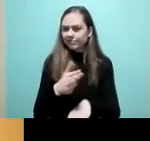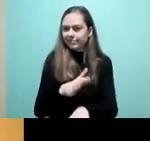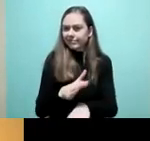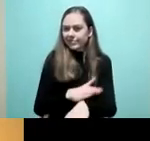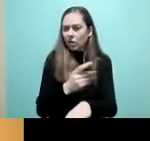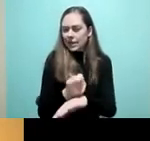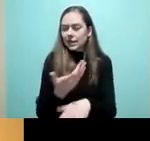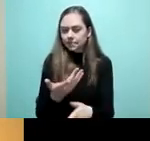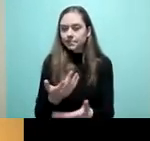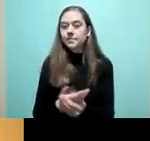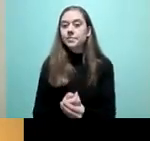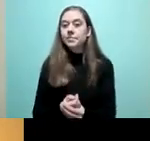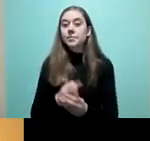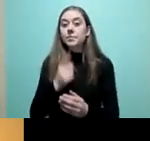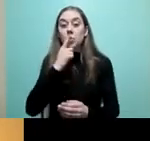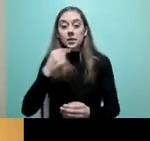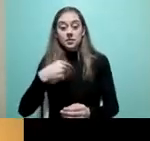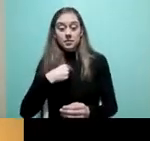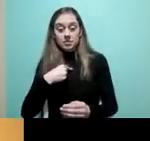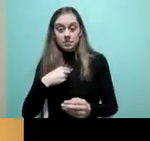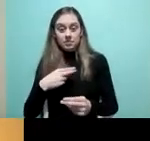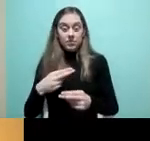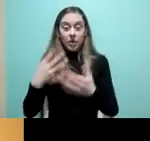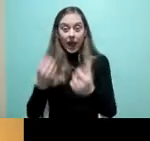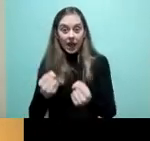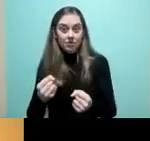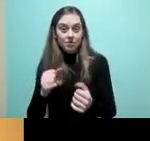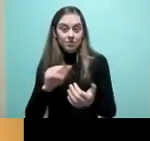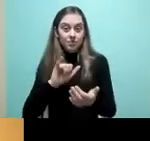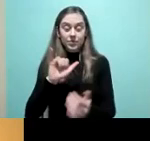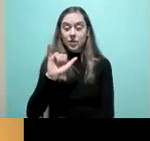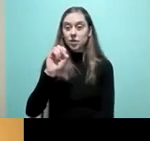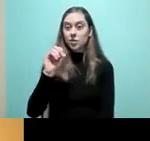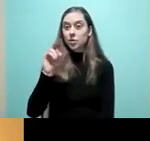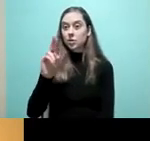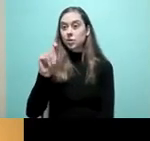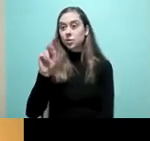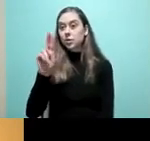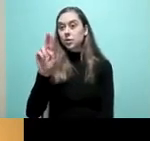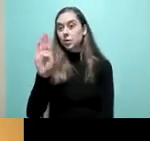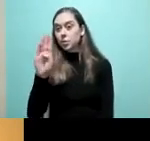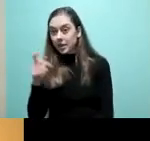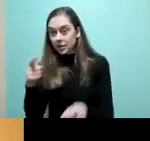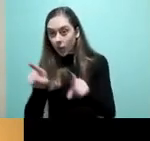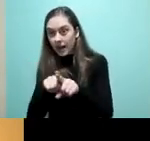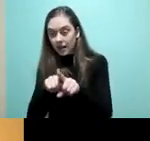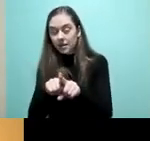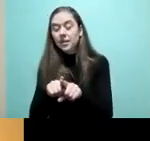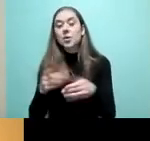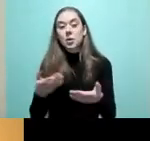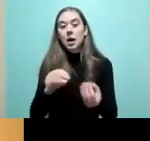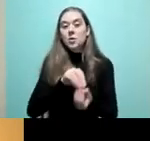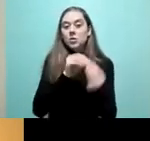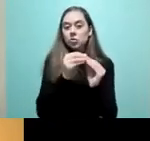like outside of my sessions, there's beginner sessions on YouTube and etc. You know, constructing a plan is